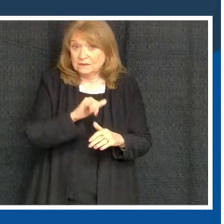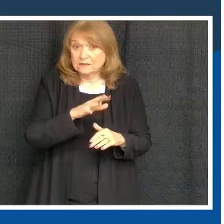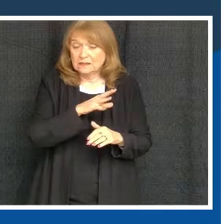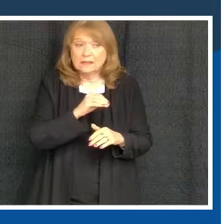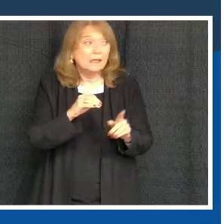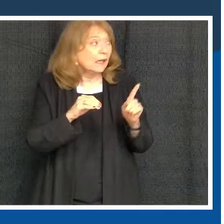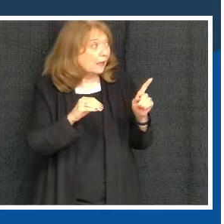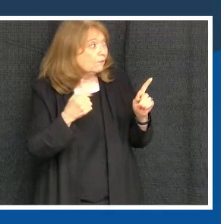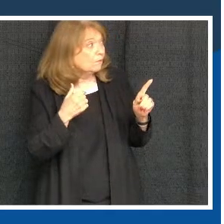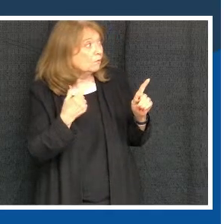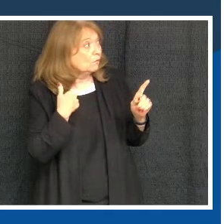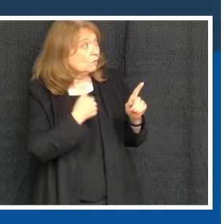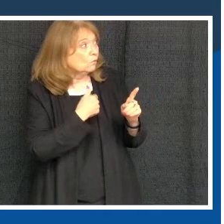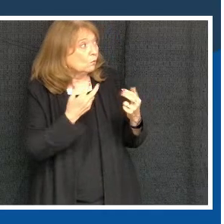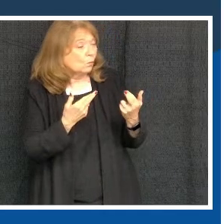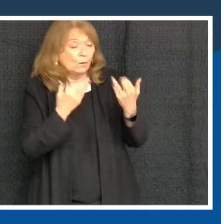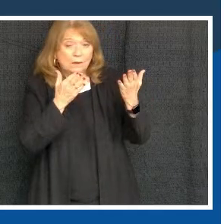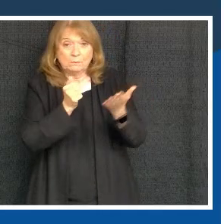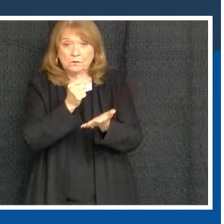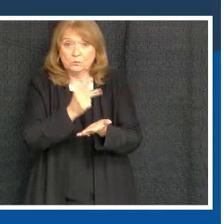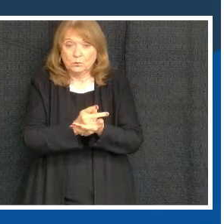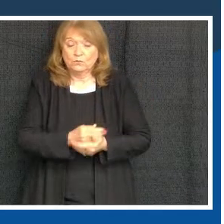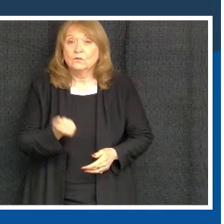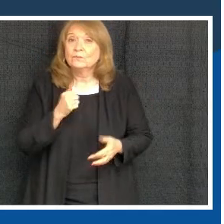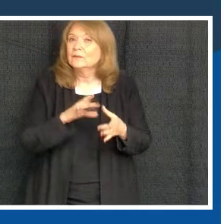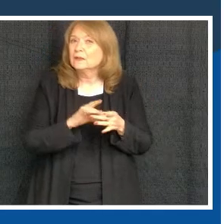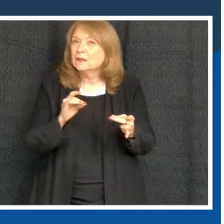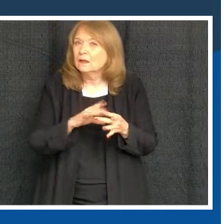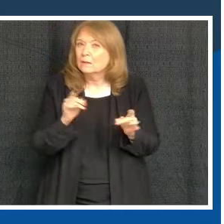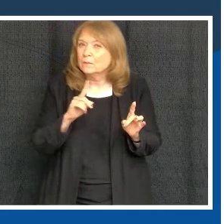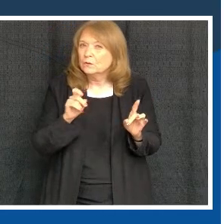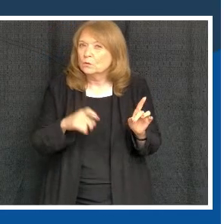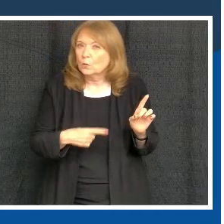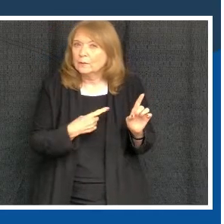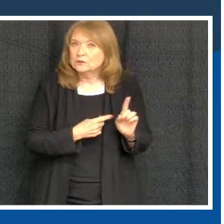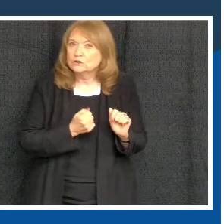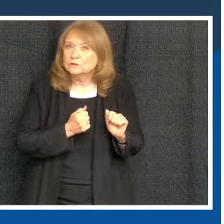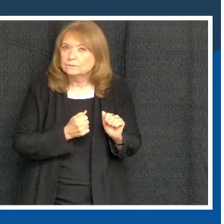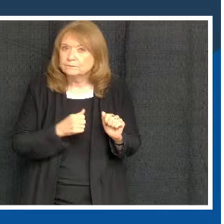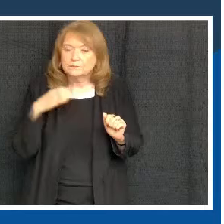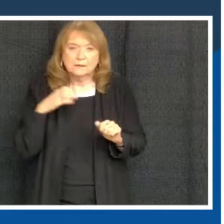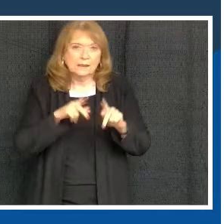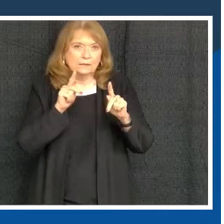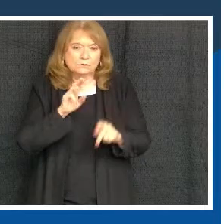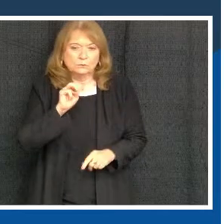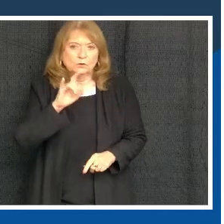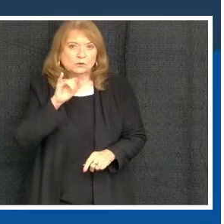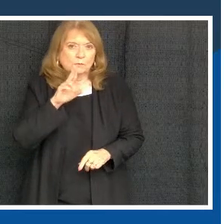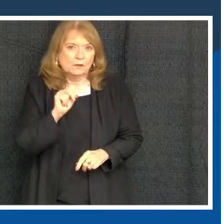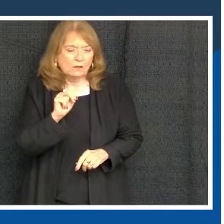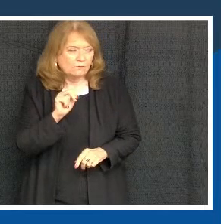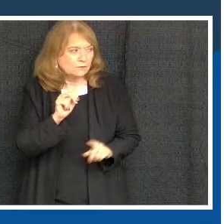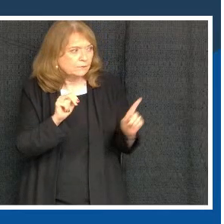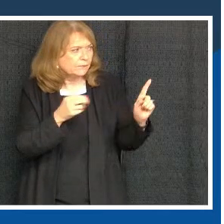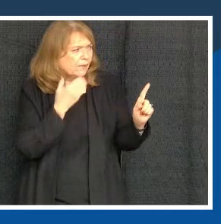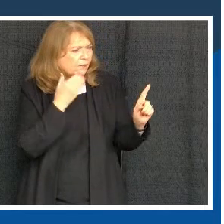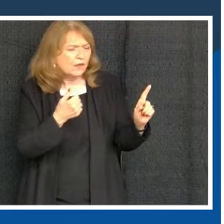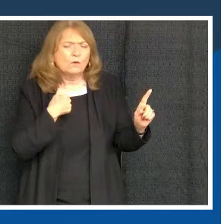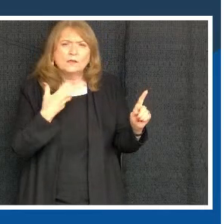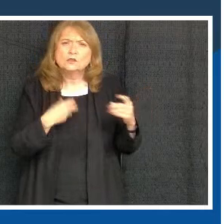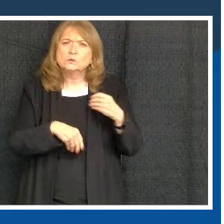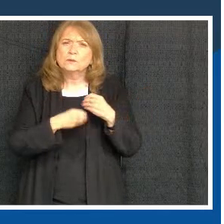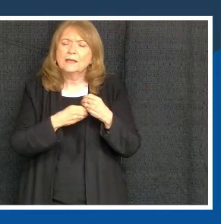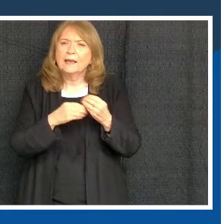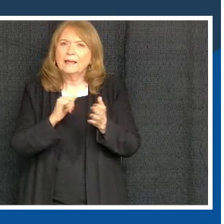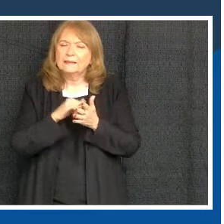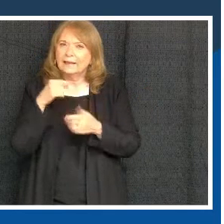approval. Any comment or question regarding this ordinance? Councilman McLaughlin, you're recognized. Thank you, Mayor. I just want to add that